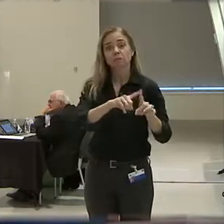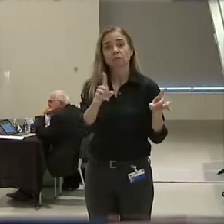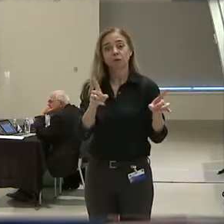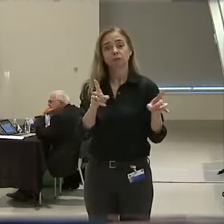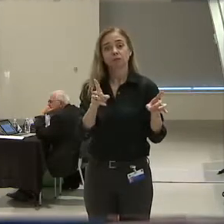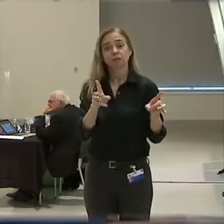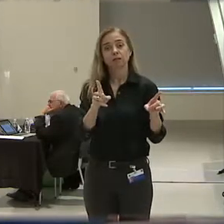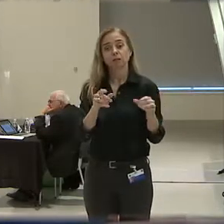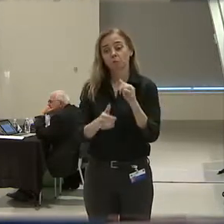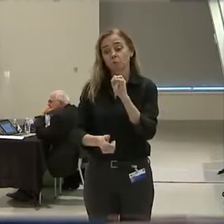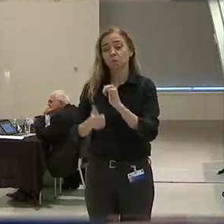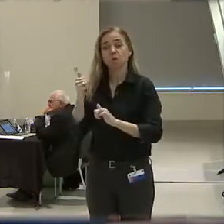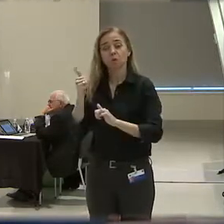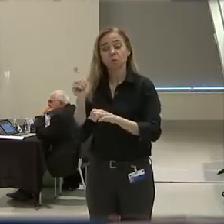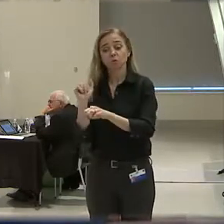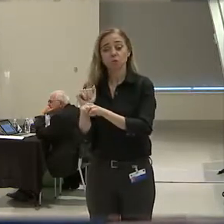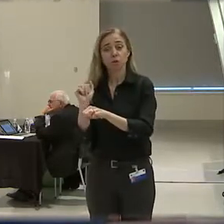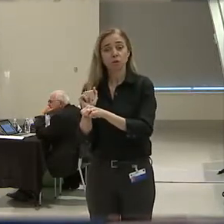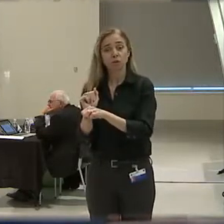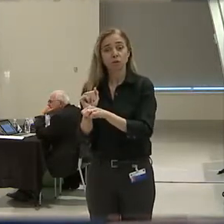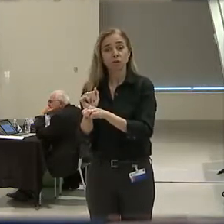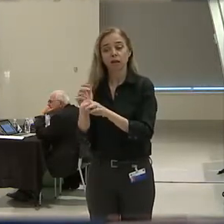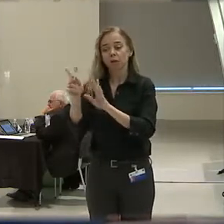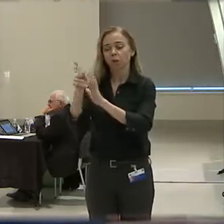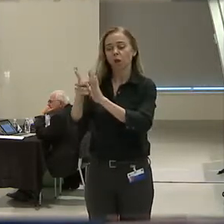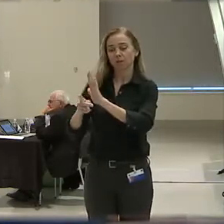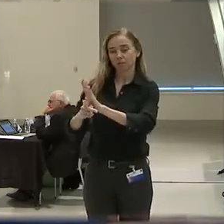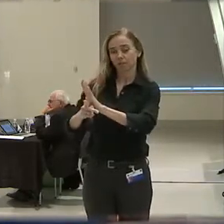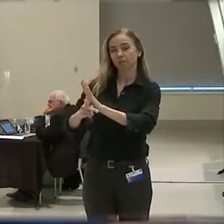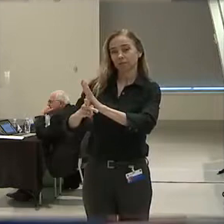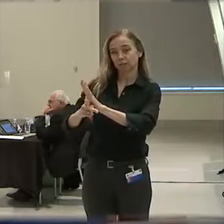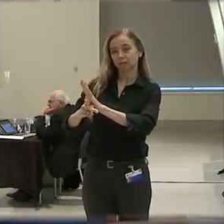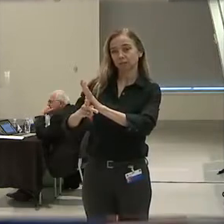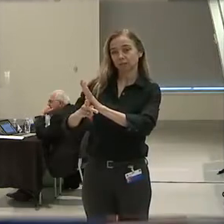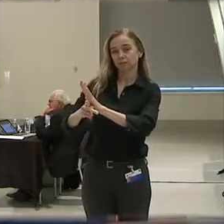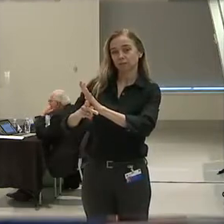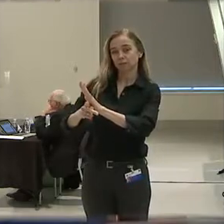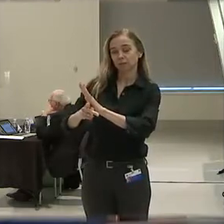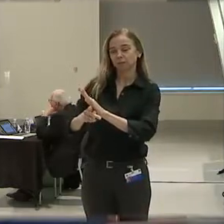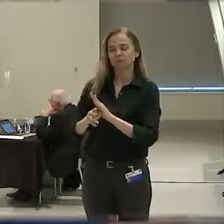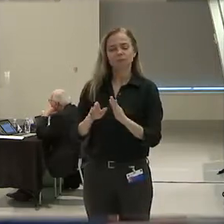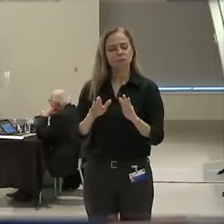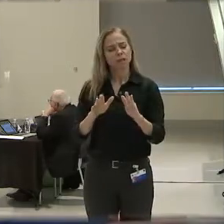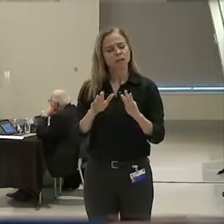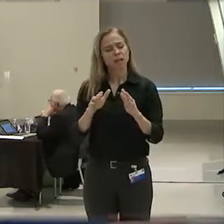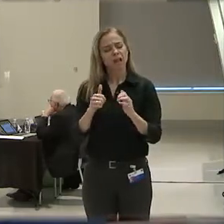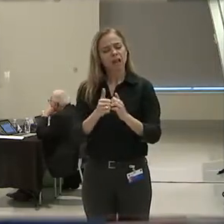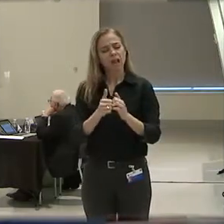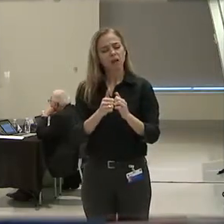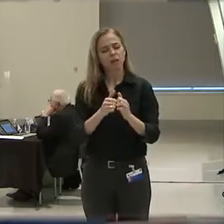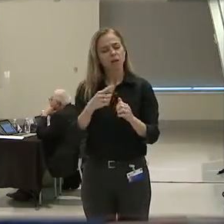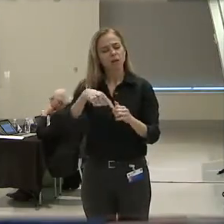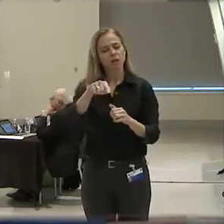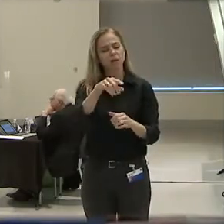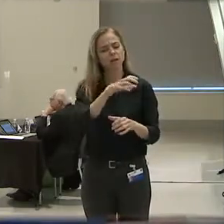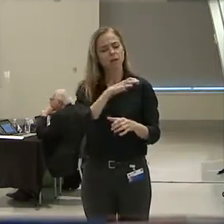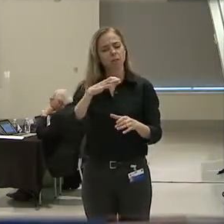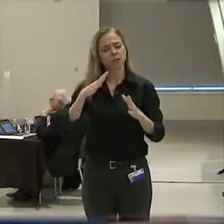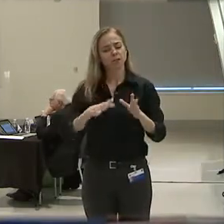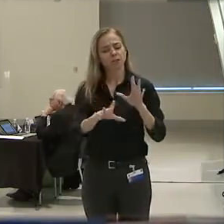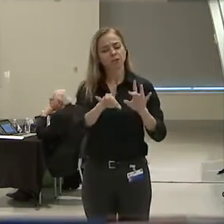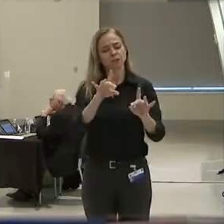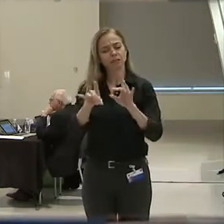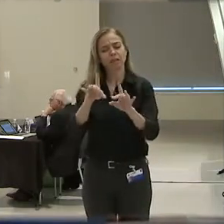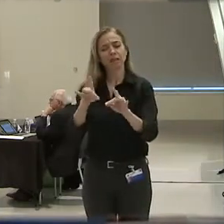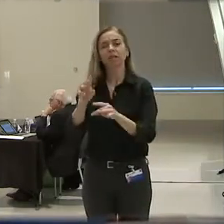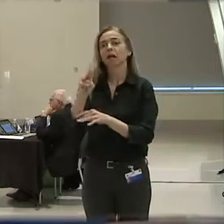but the vast majority of their work is in the policy realm. How are those commissioners selected? The mayor selects